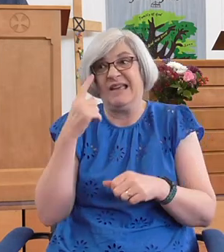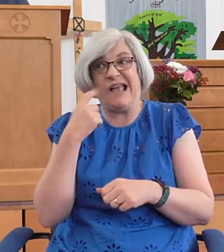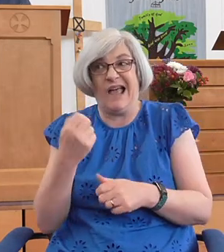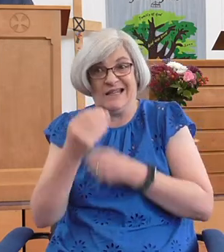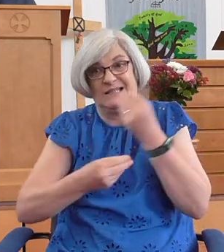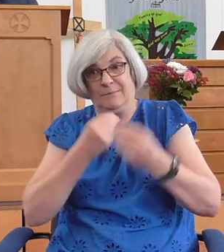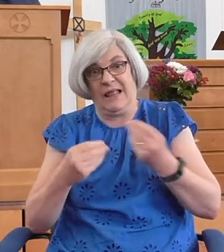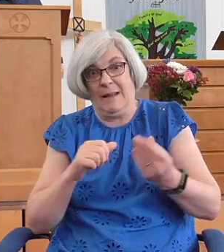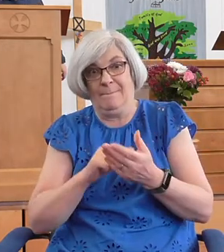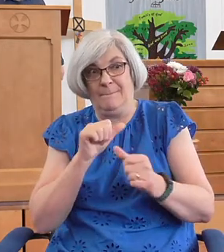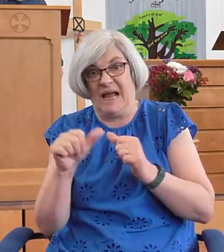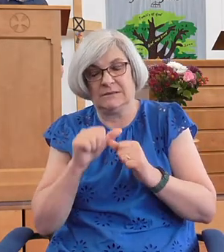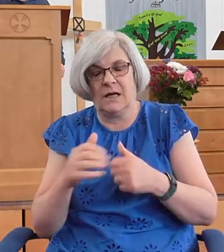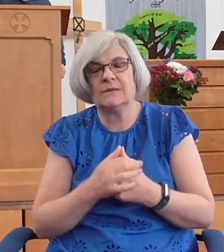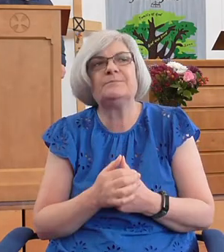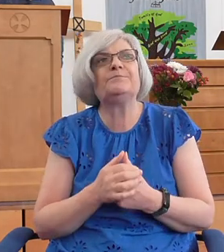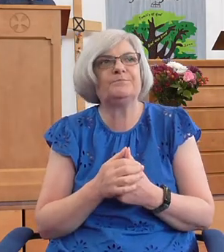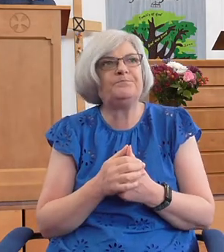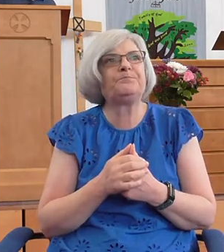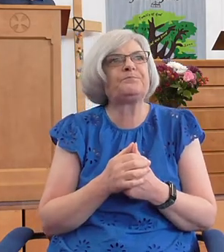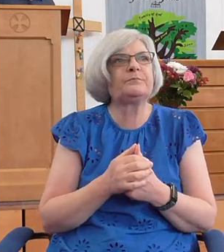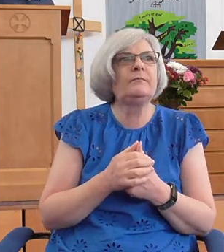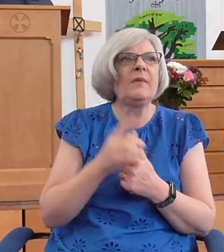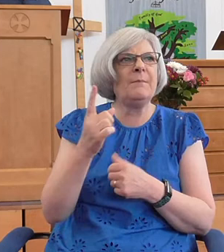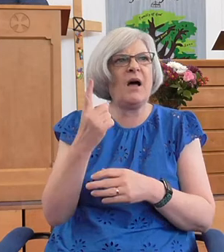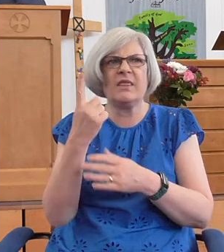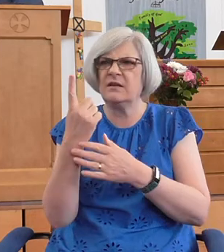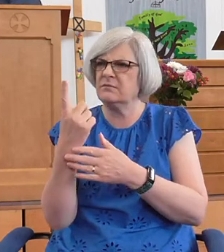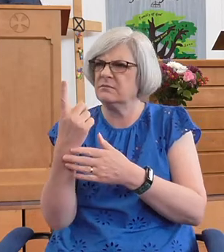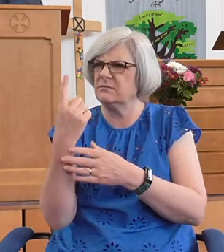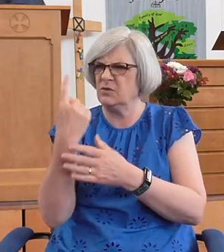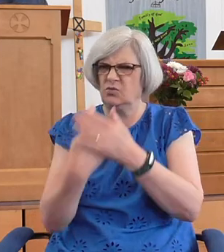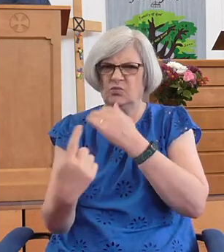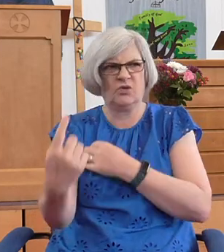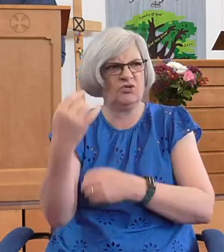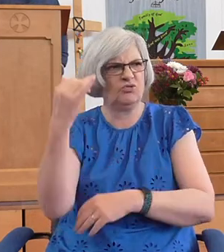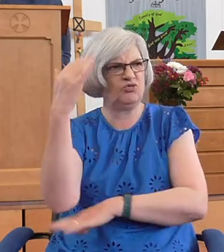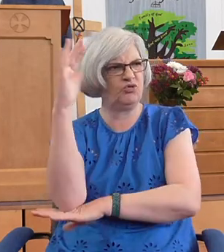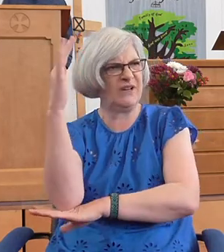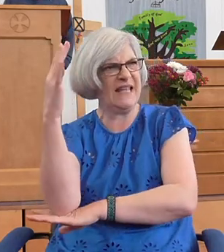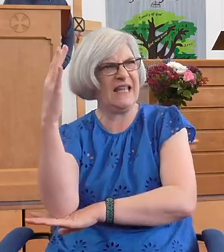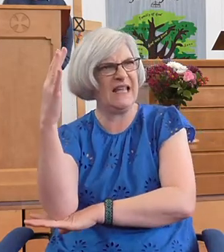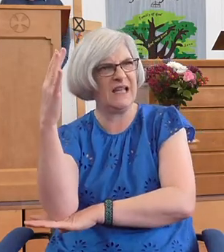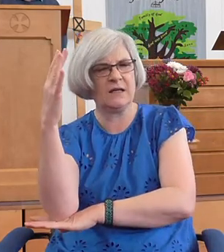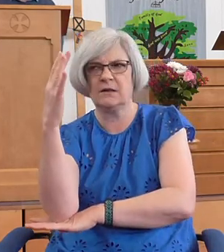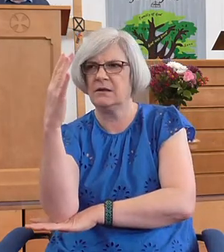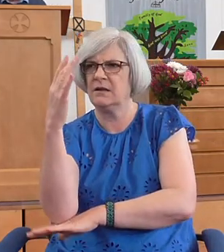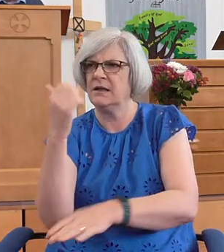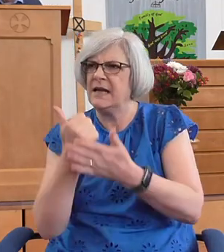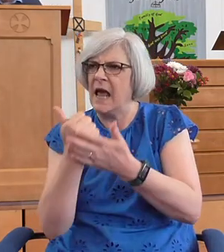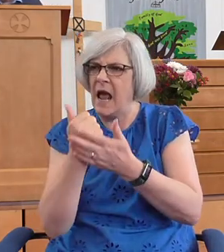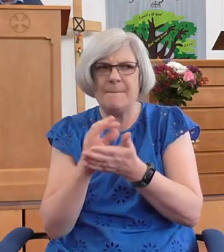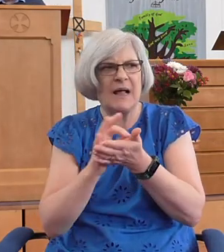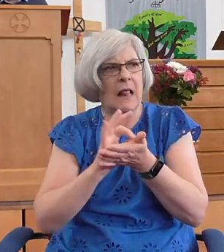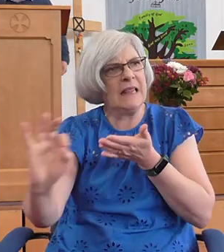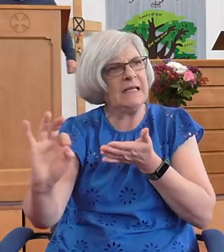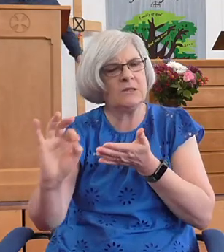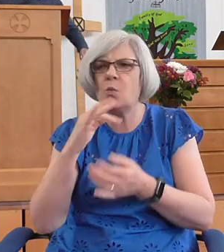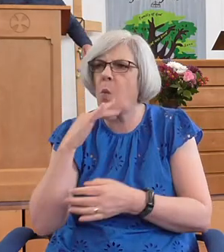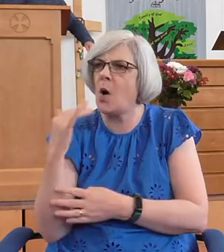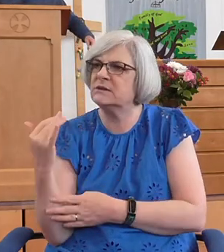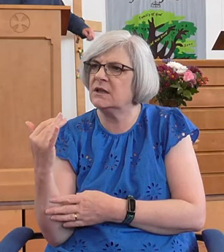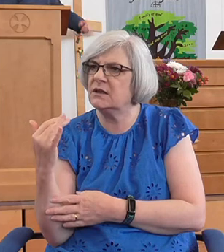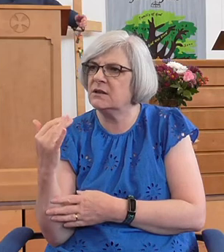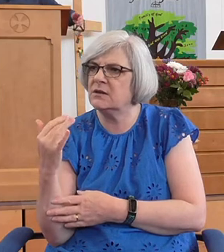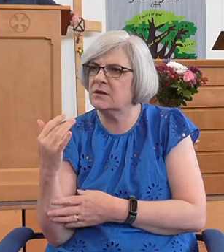anticipatory providence. Even the solitary tree used to cleanse the water, he points out, was placed at the pool